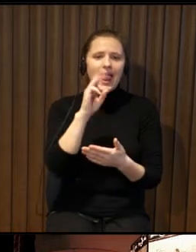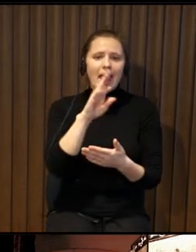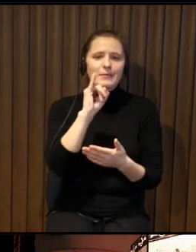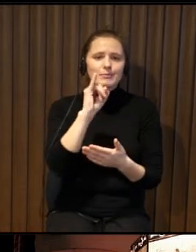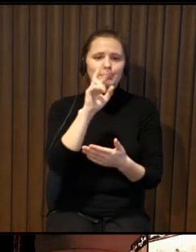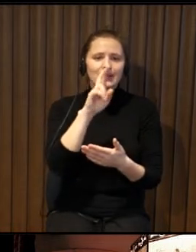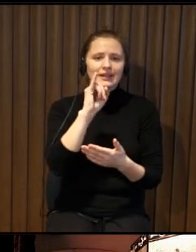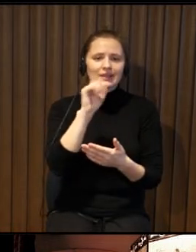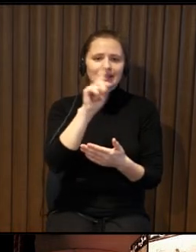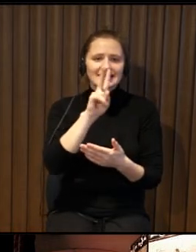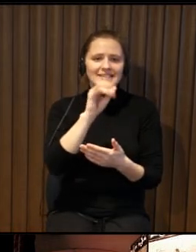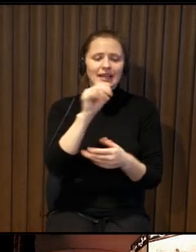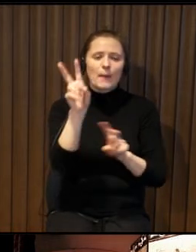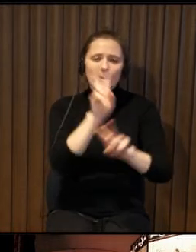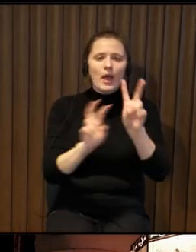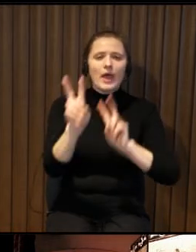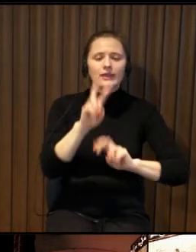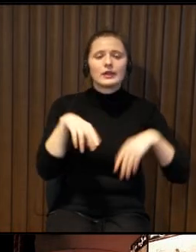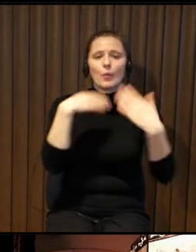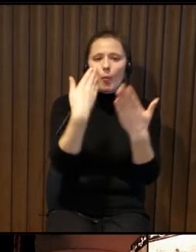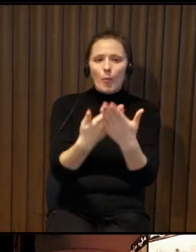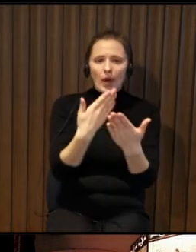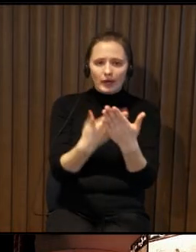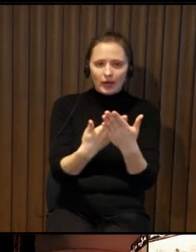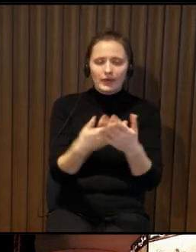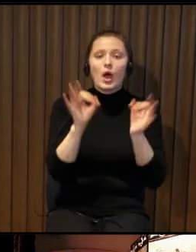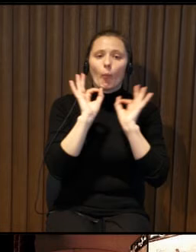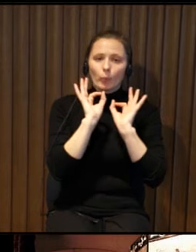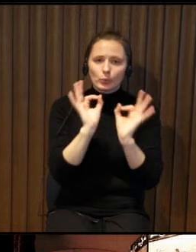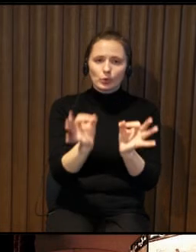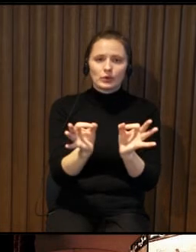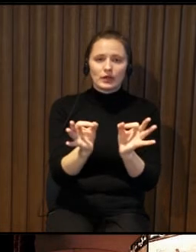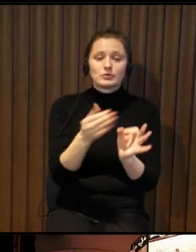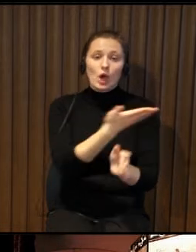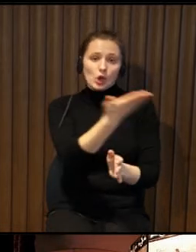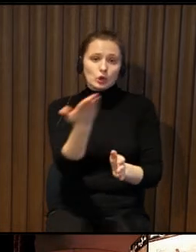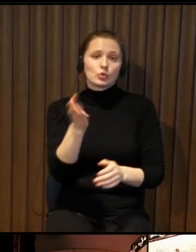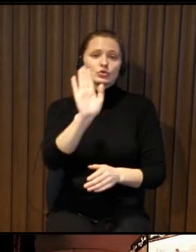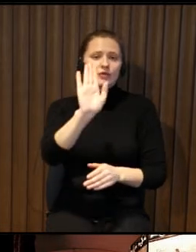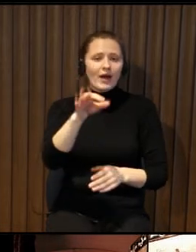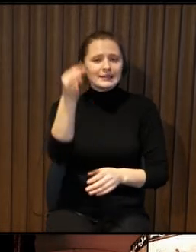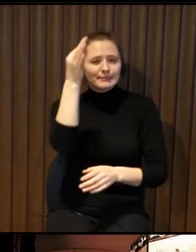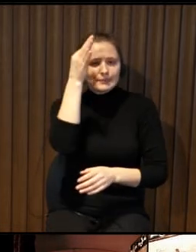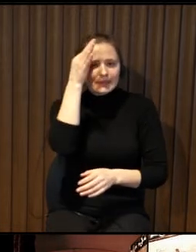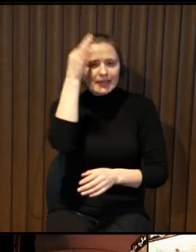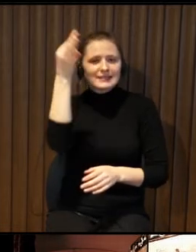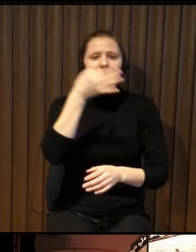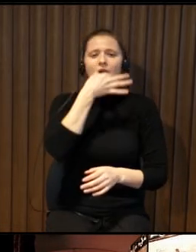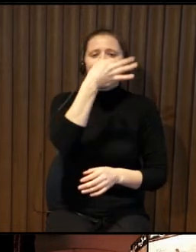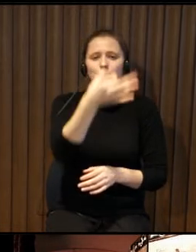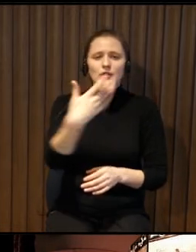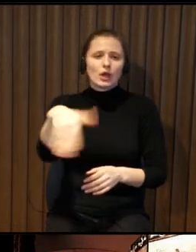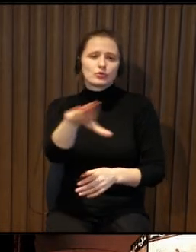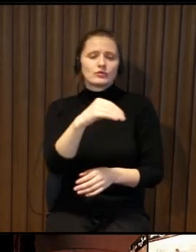middle, inaccurate if you deviate from the average, and wrong if you need things at the jagged